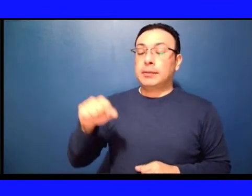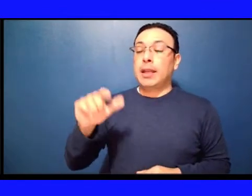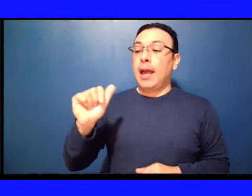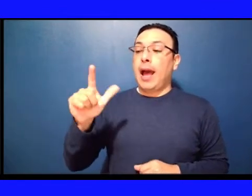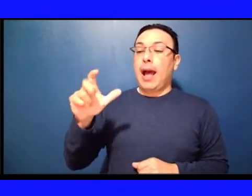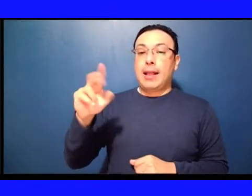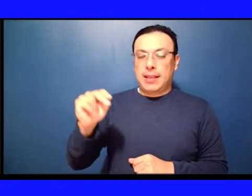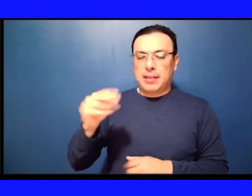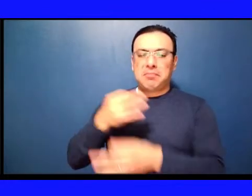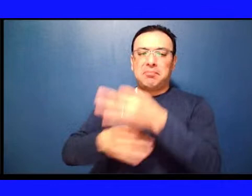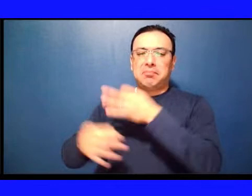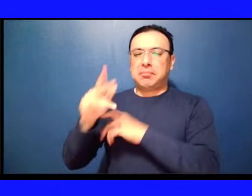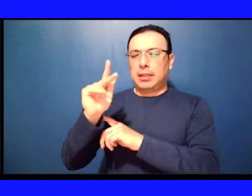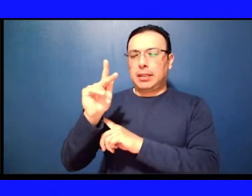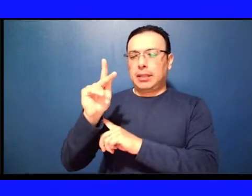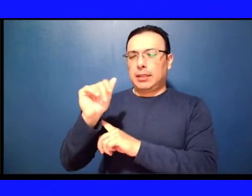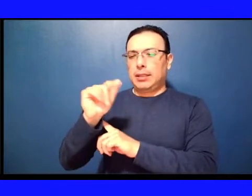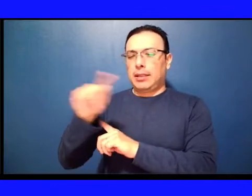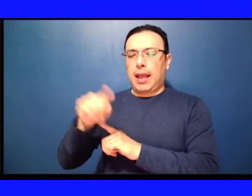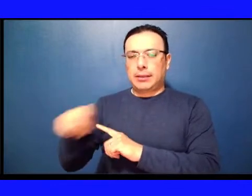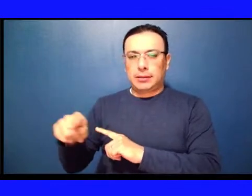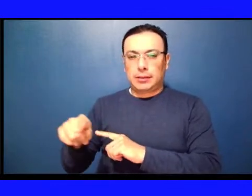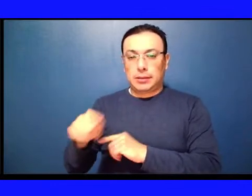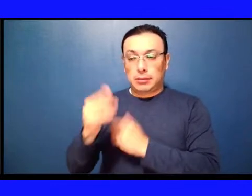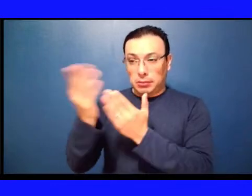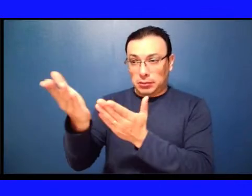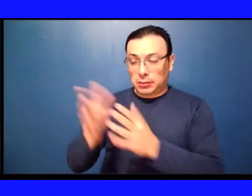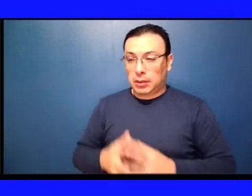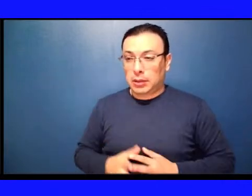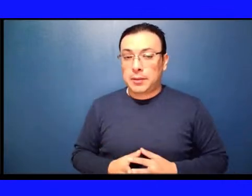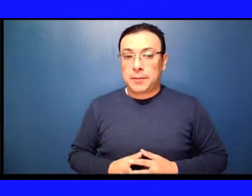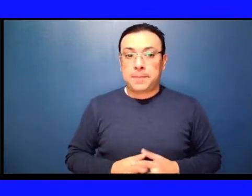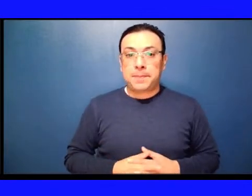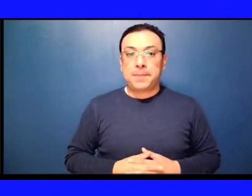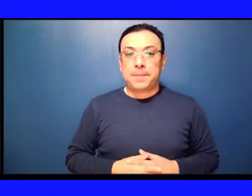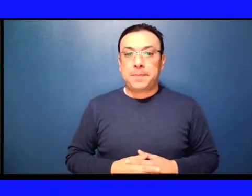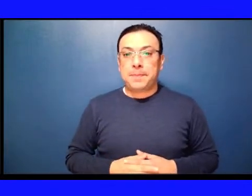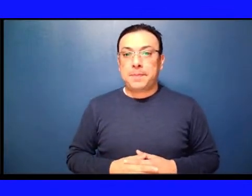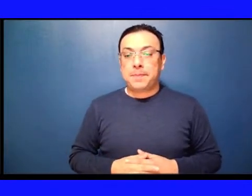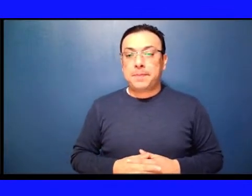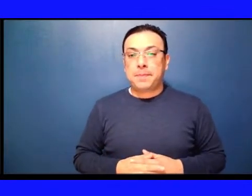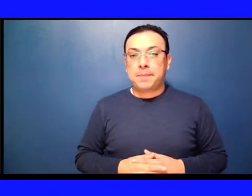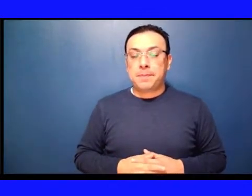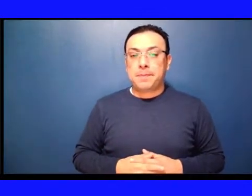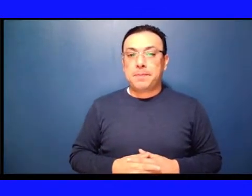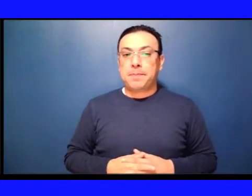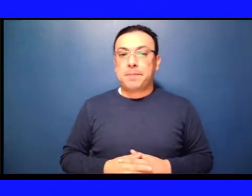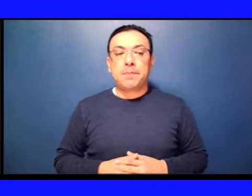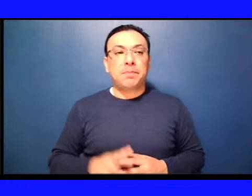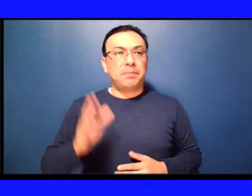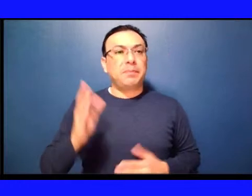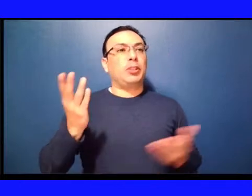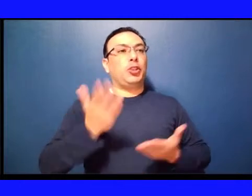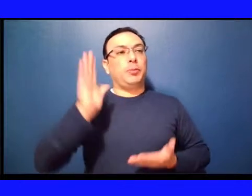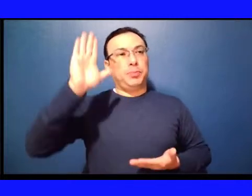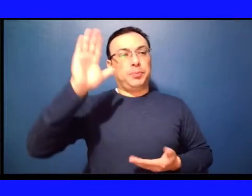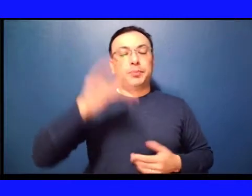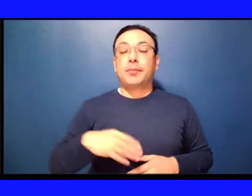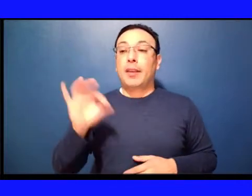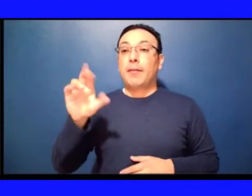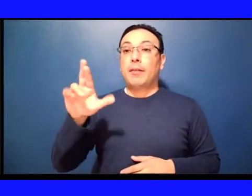I think Frida may be. Yes. Sorry. Thank you, Frida. Thank you. Sally?